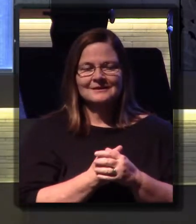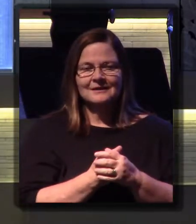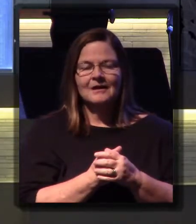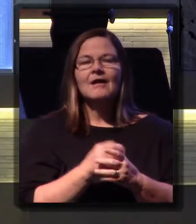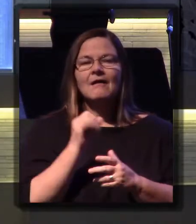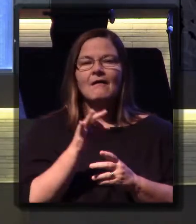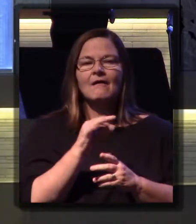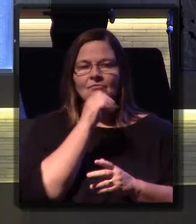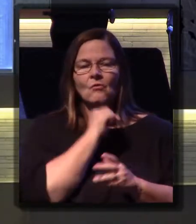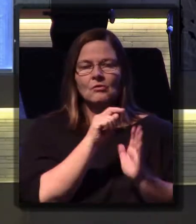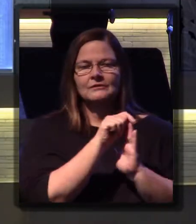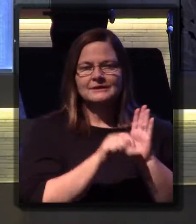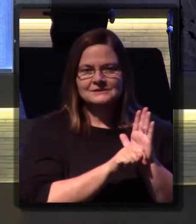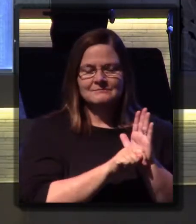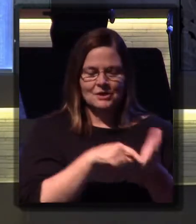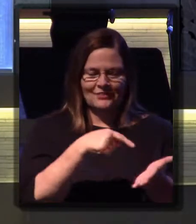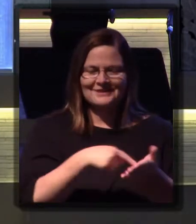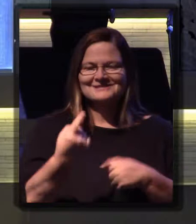I finished reading the books